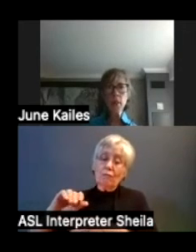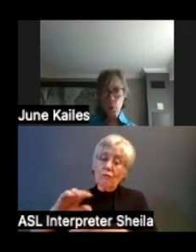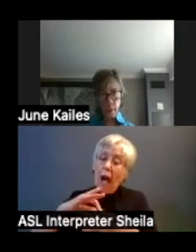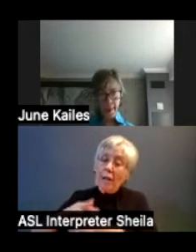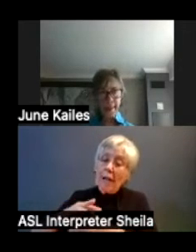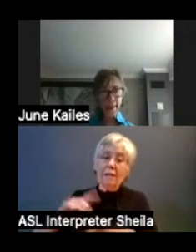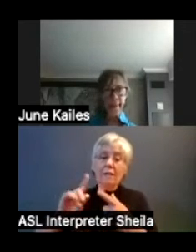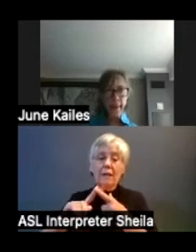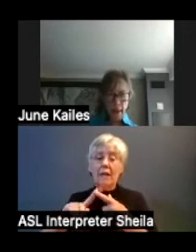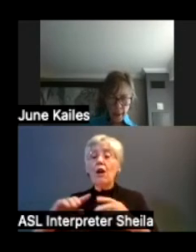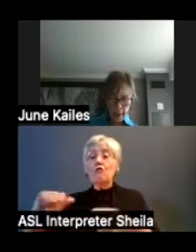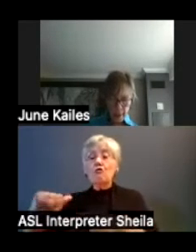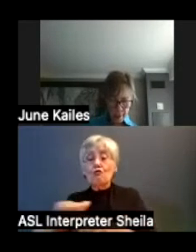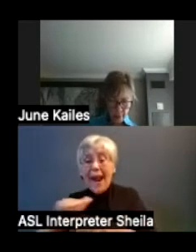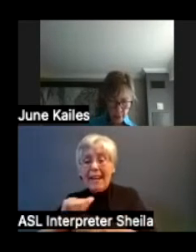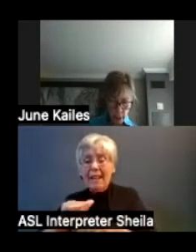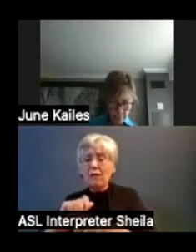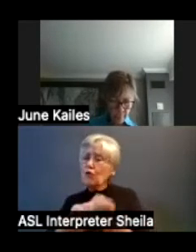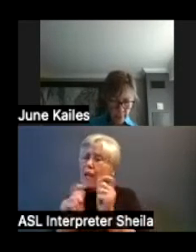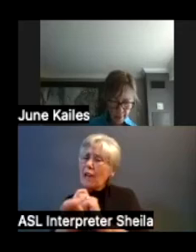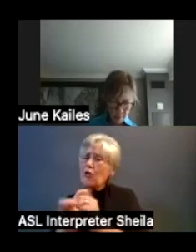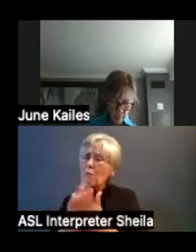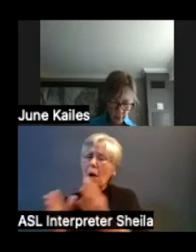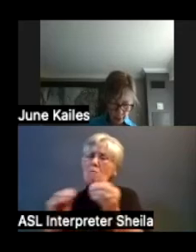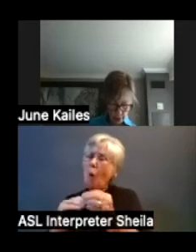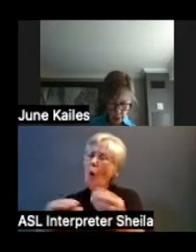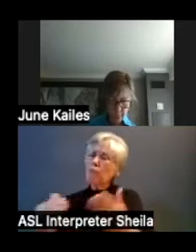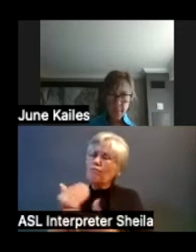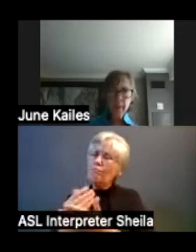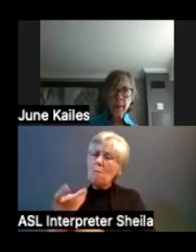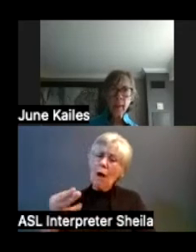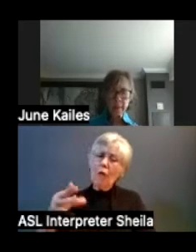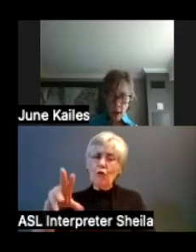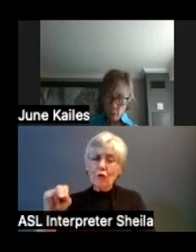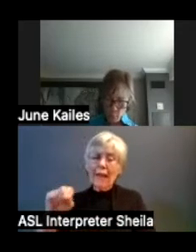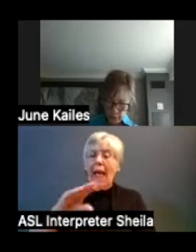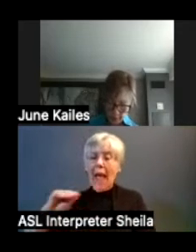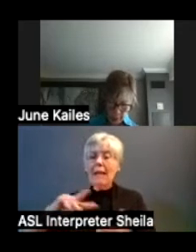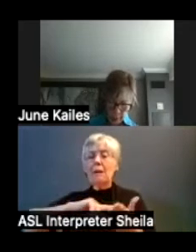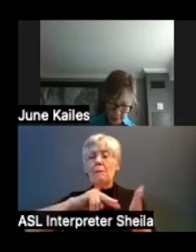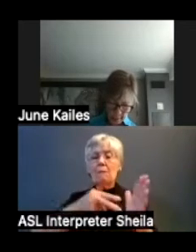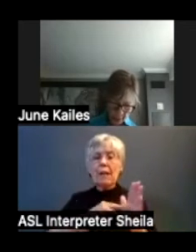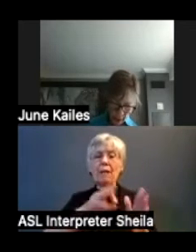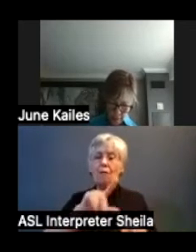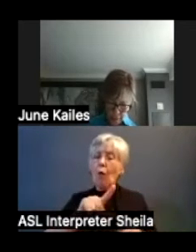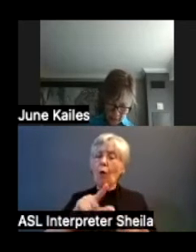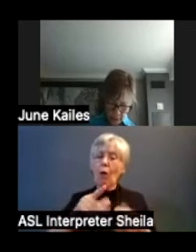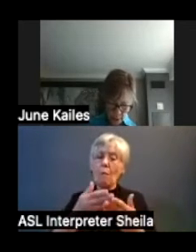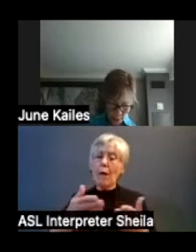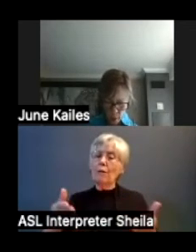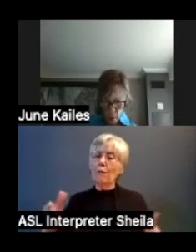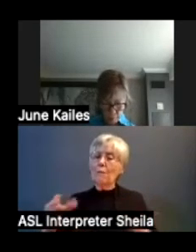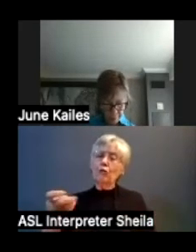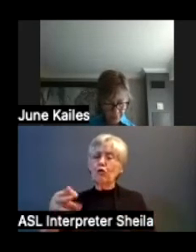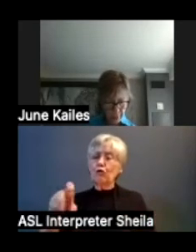modernizing training and meaningful measures. Now, there are more slides than I may get